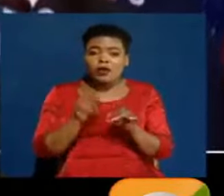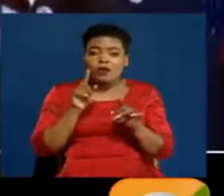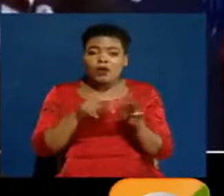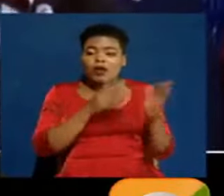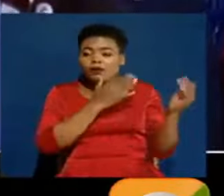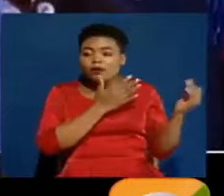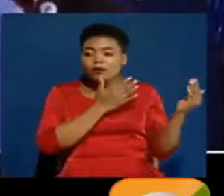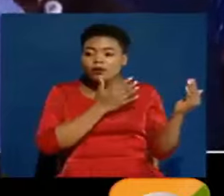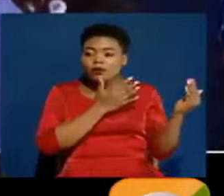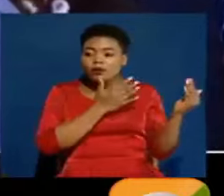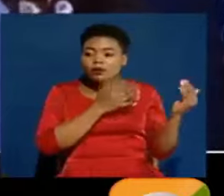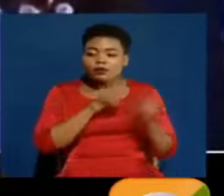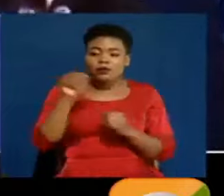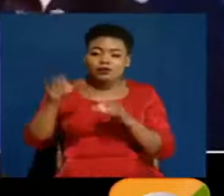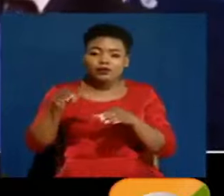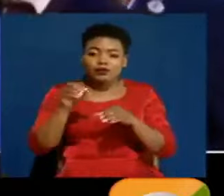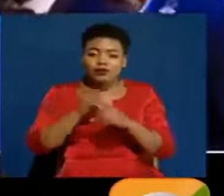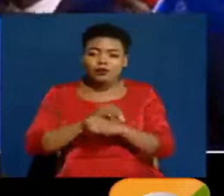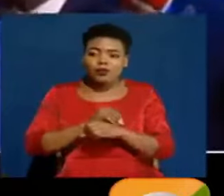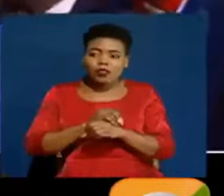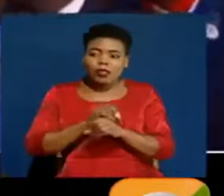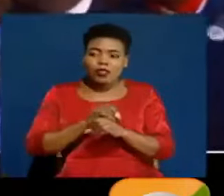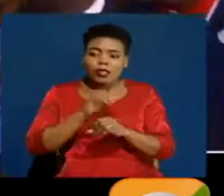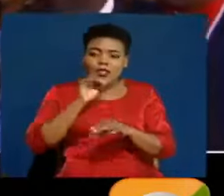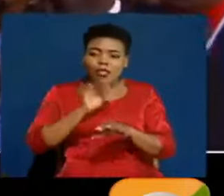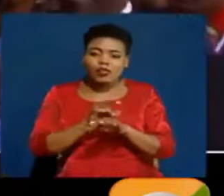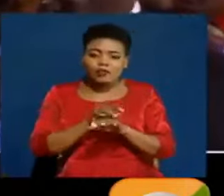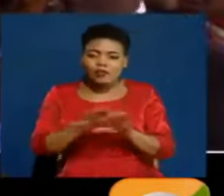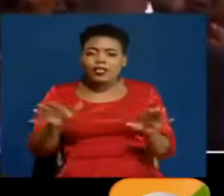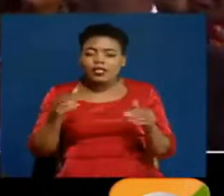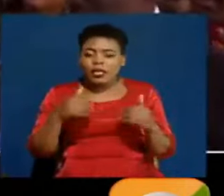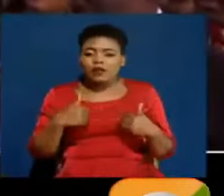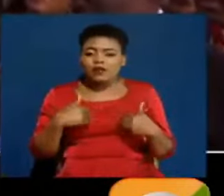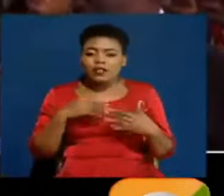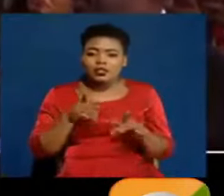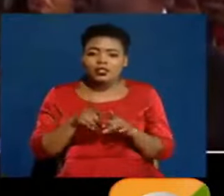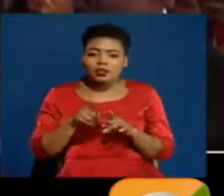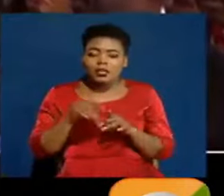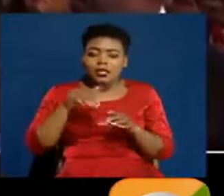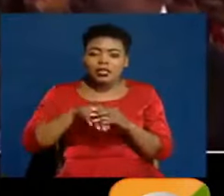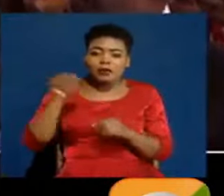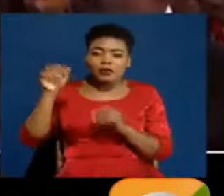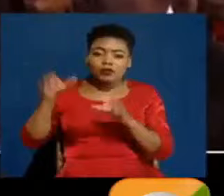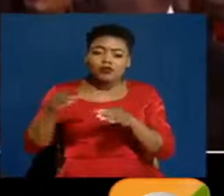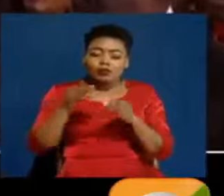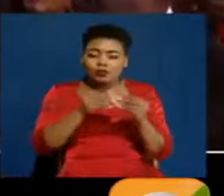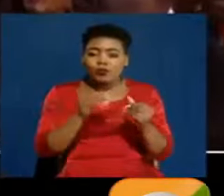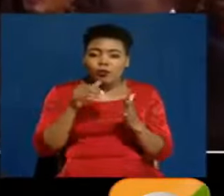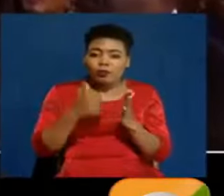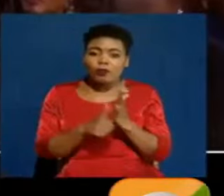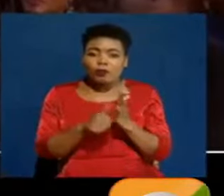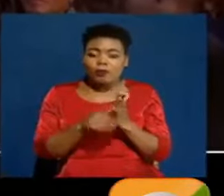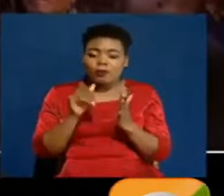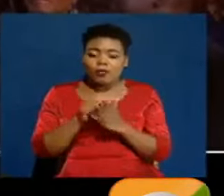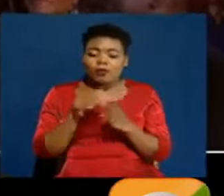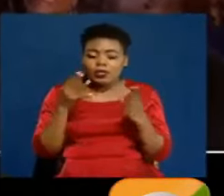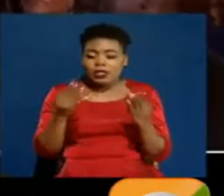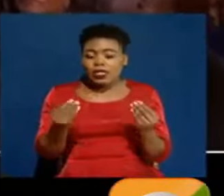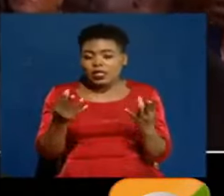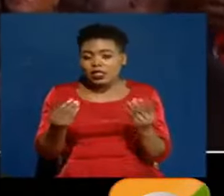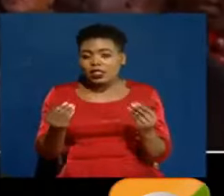for the party stalwarts and the influence that they have and the organs that they have within the party to handle this, then it became very easy